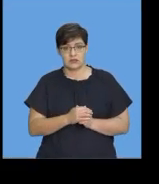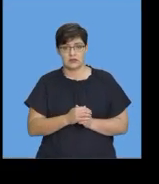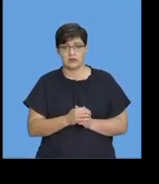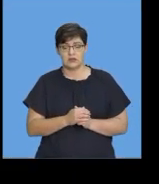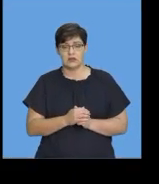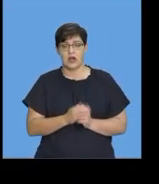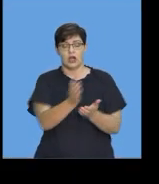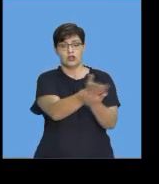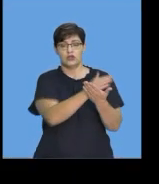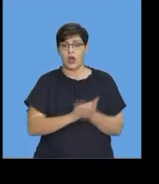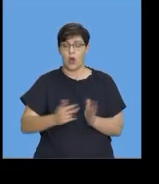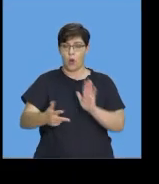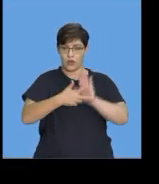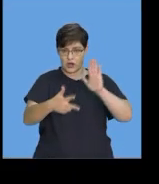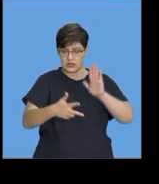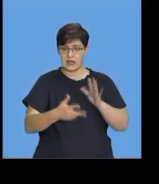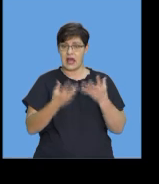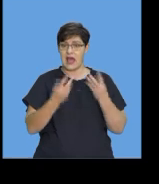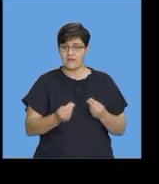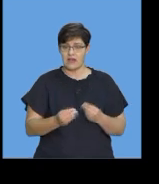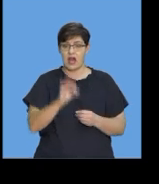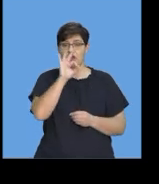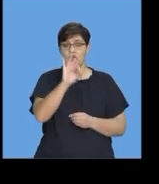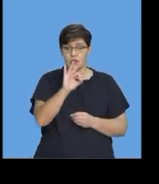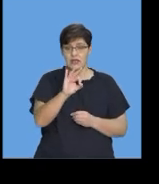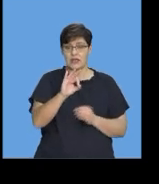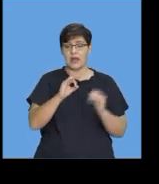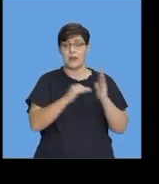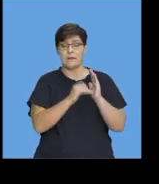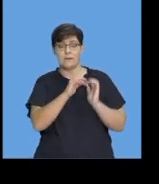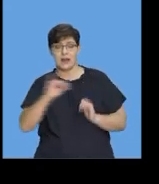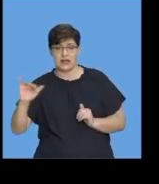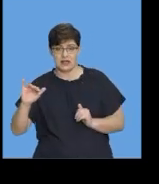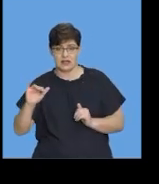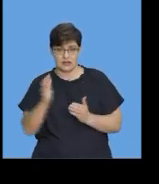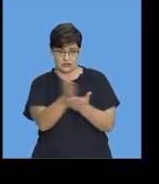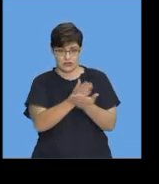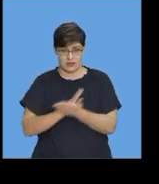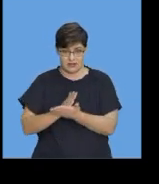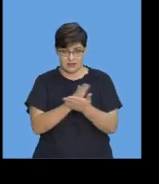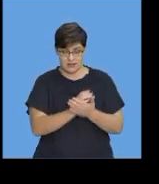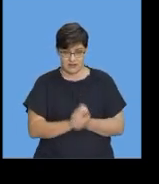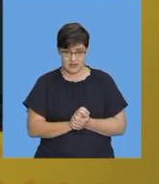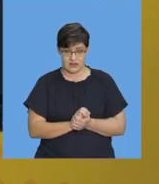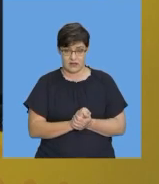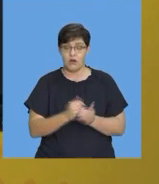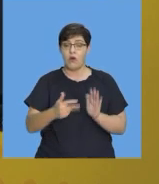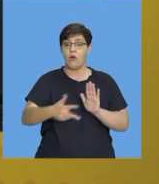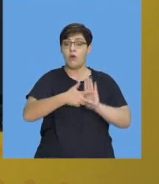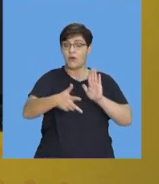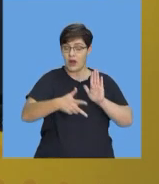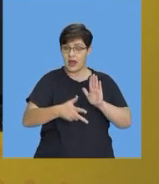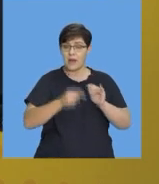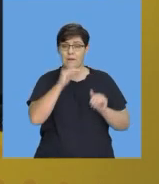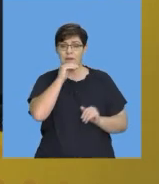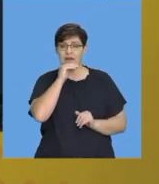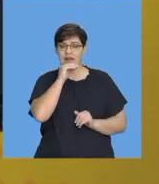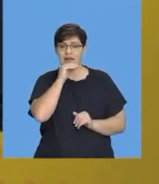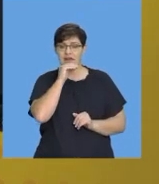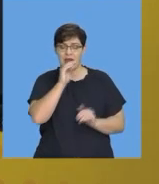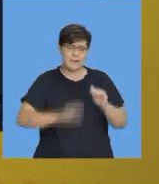that authorized shares consist of 3 million shares. Now remember, authorized is